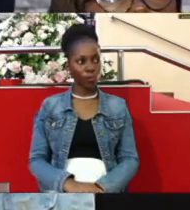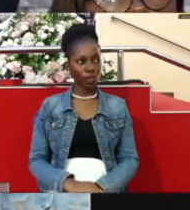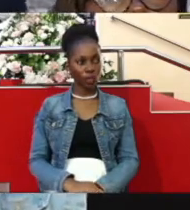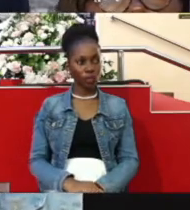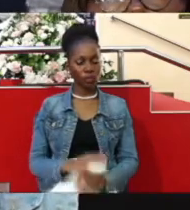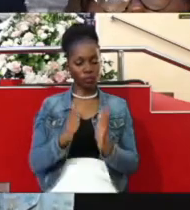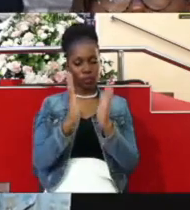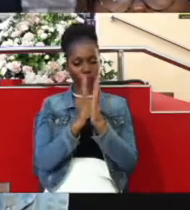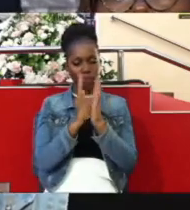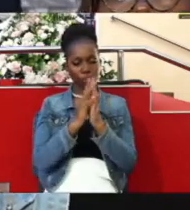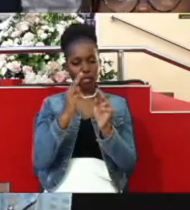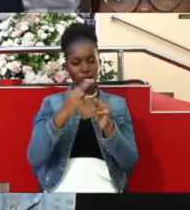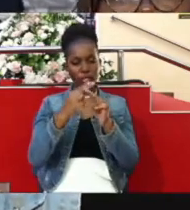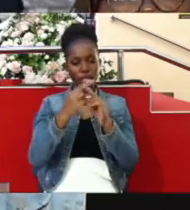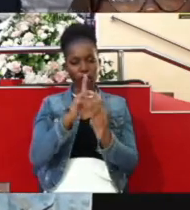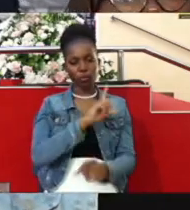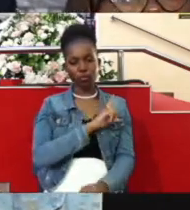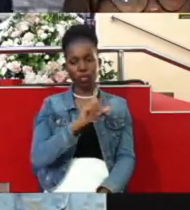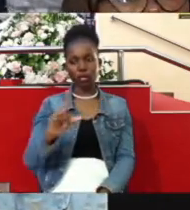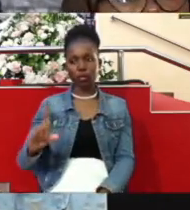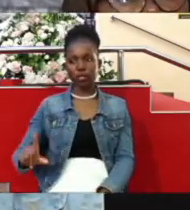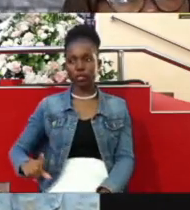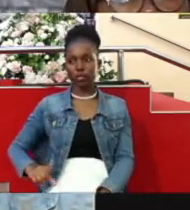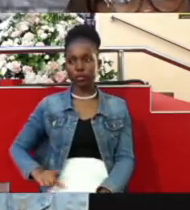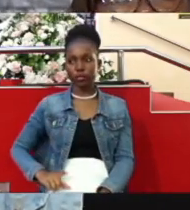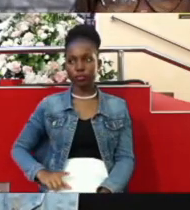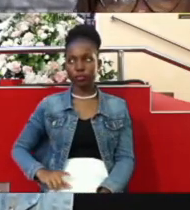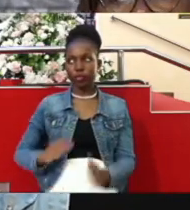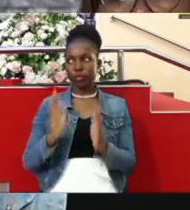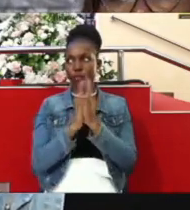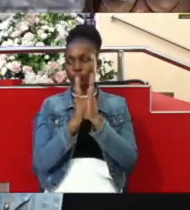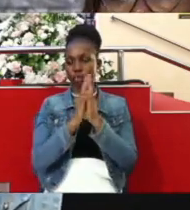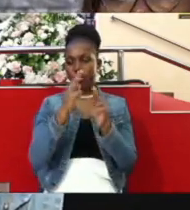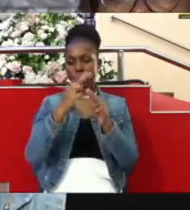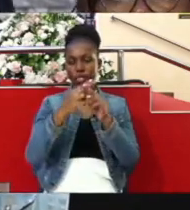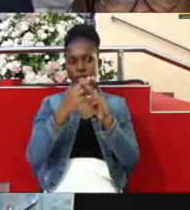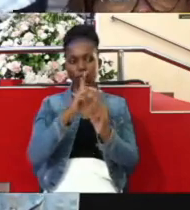Praise the name of the Lord. Praise the name of the Lord.